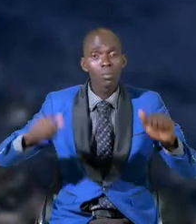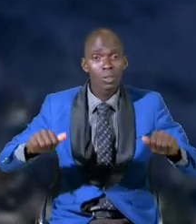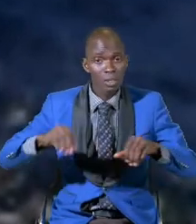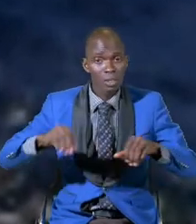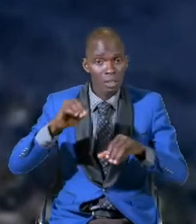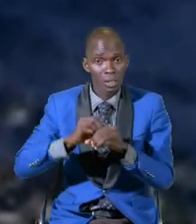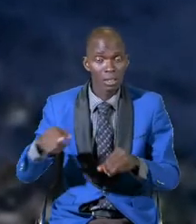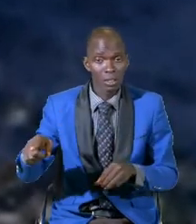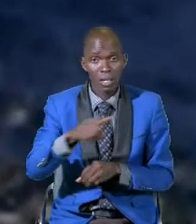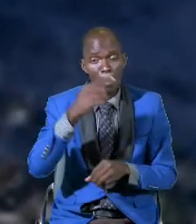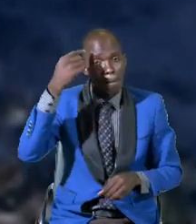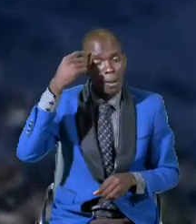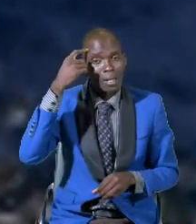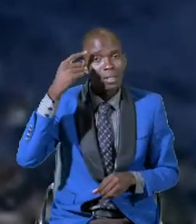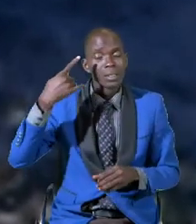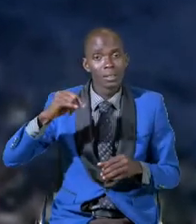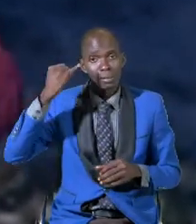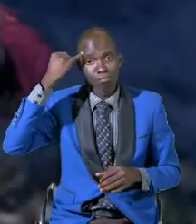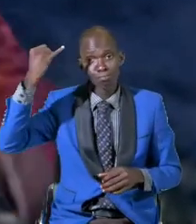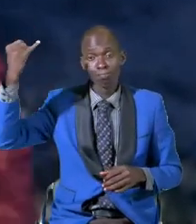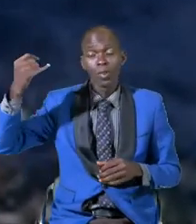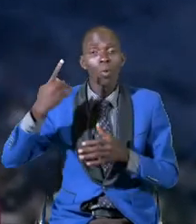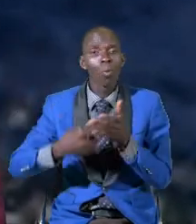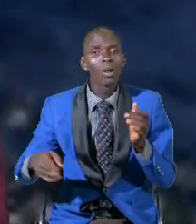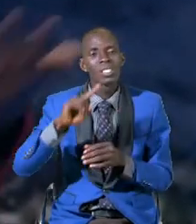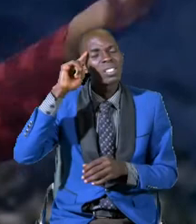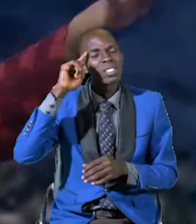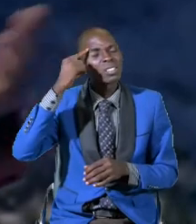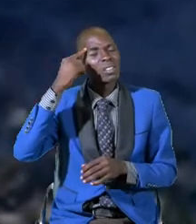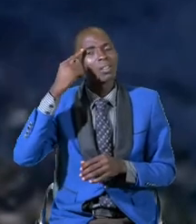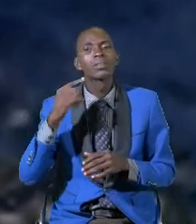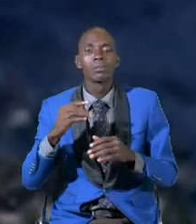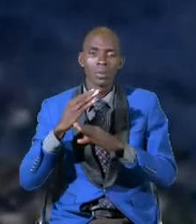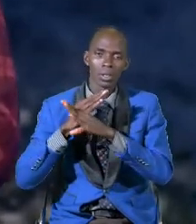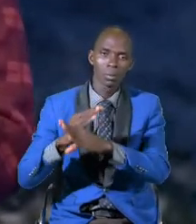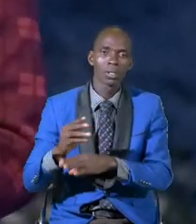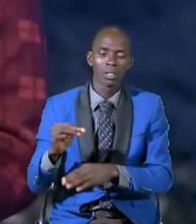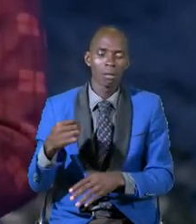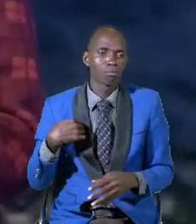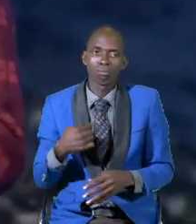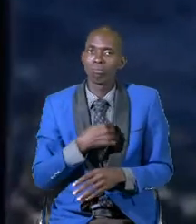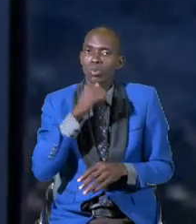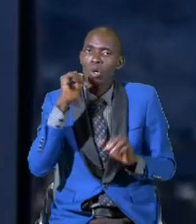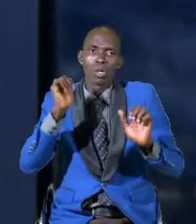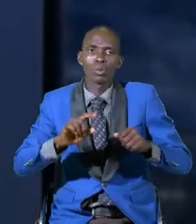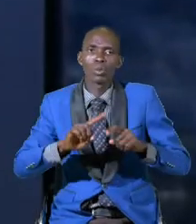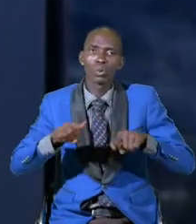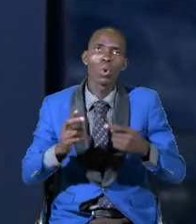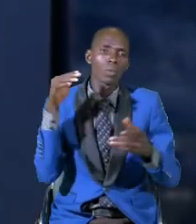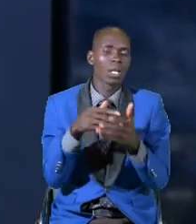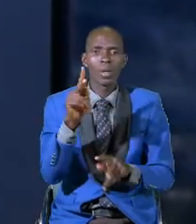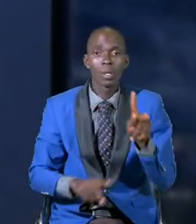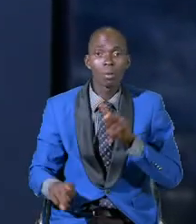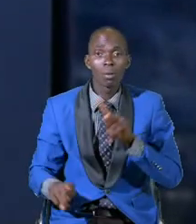brain, imagination, what they thought, that limited them. Will be not able to go up against the